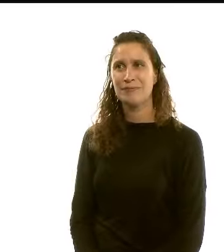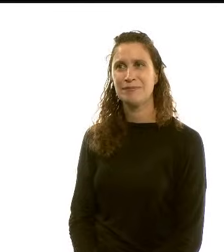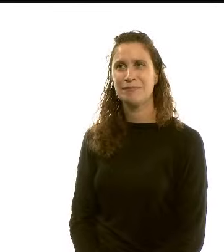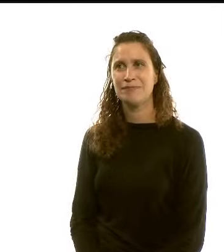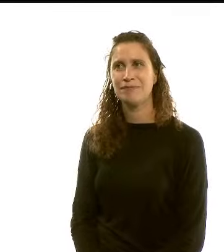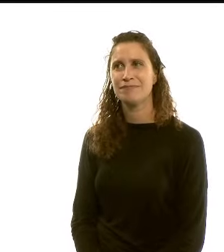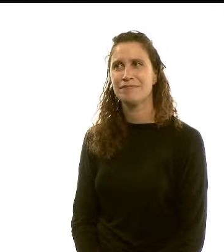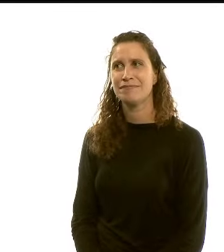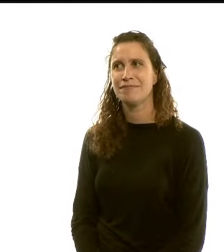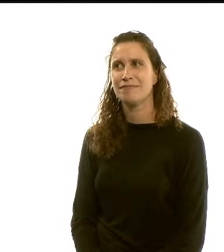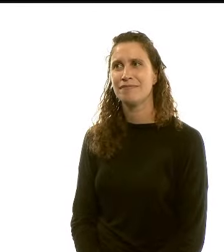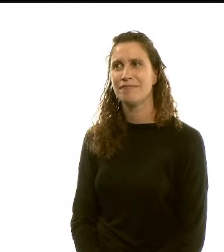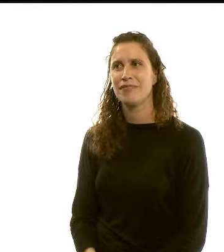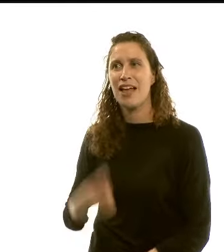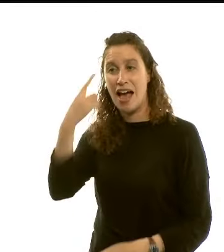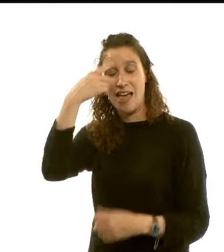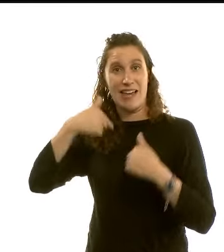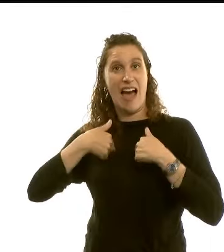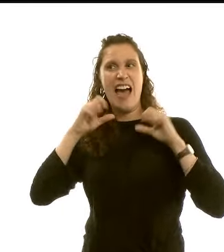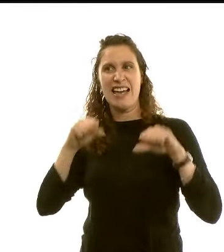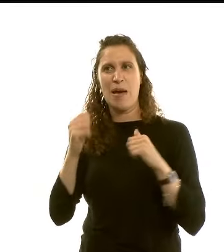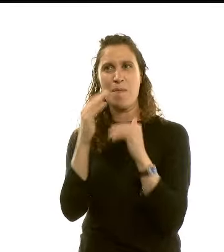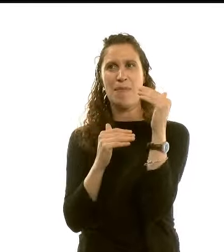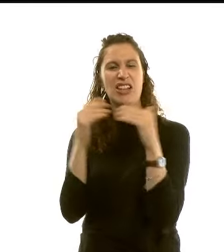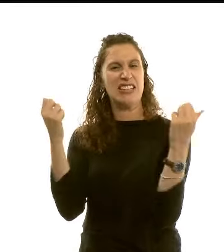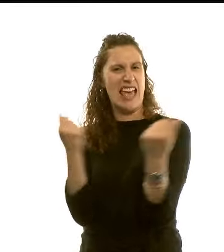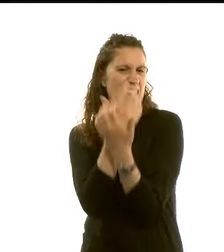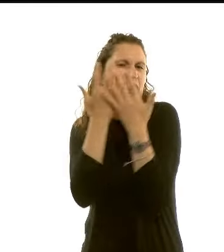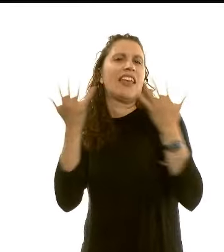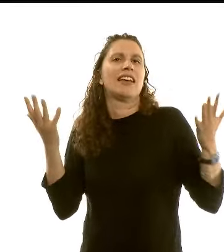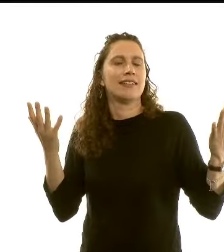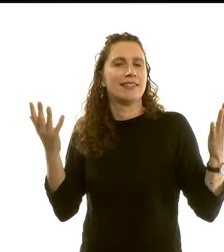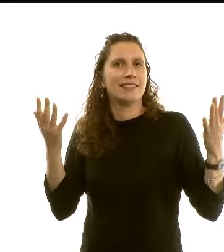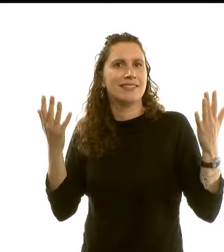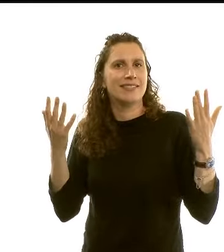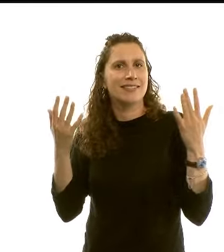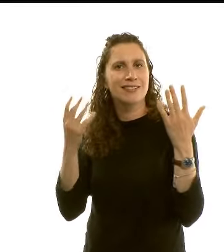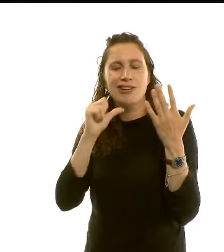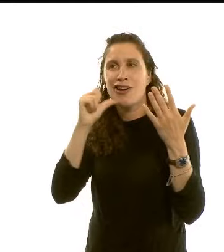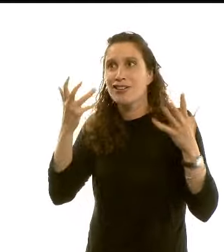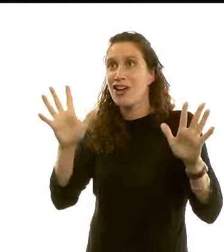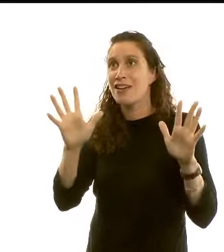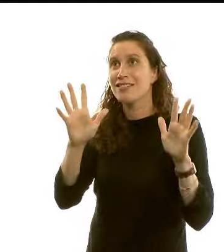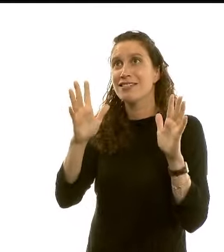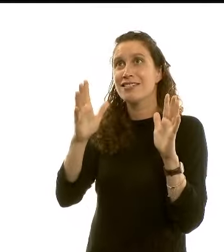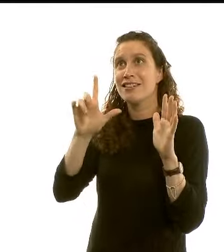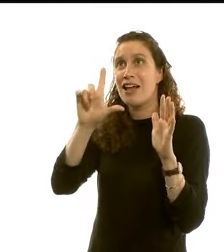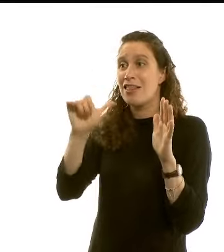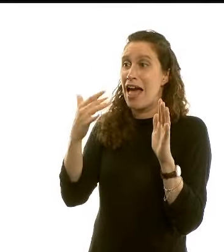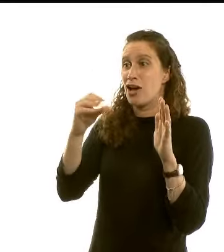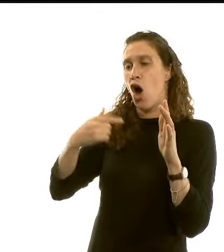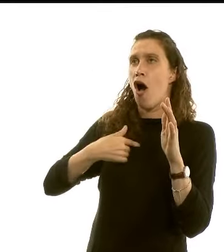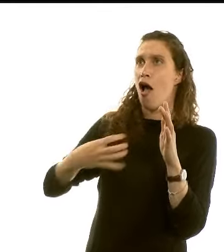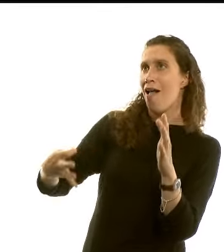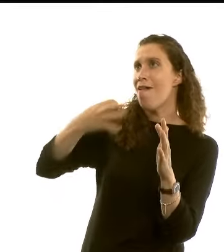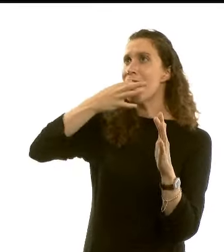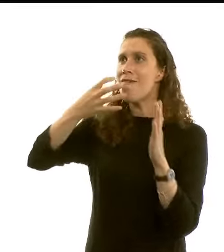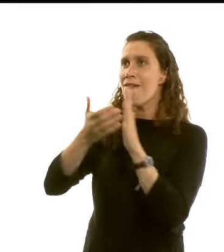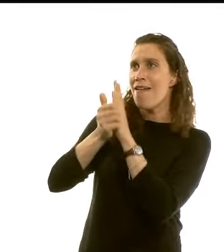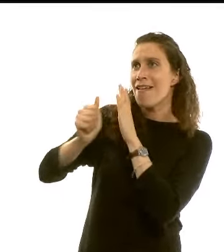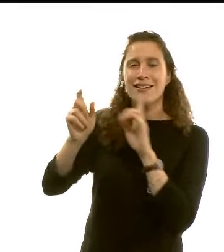I feel I could build anything. And that's not just because of any particular kind of Lego virtuosity that I may have. It's